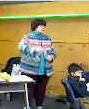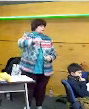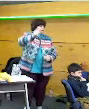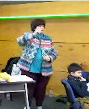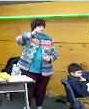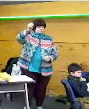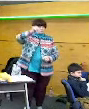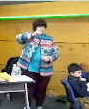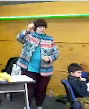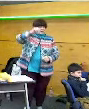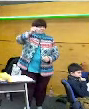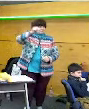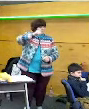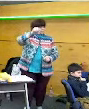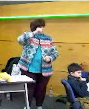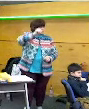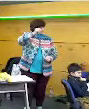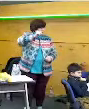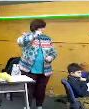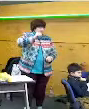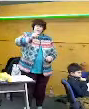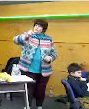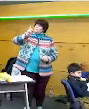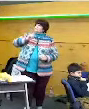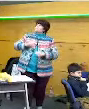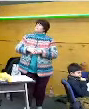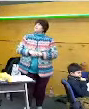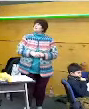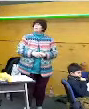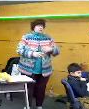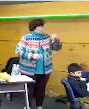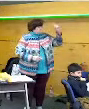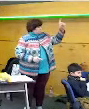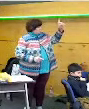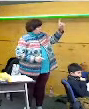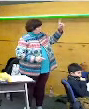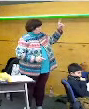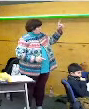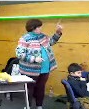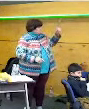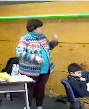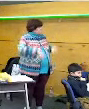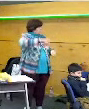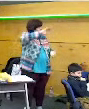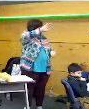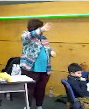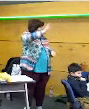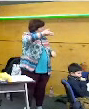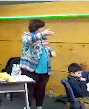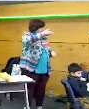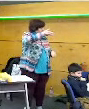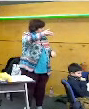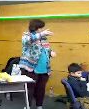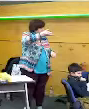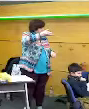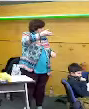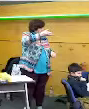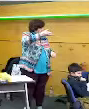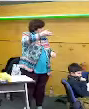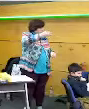I want you to highlight it or circle it so you can see. A period, a